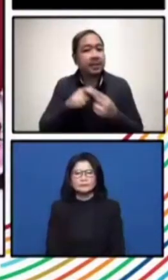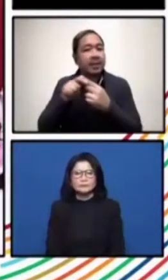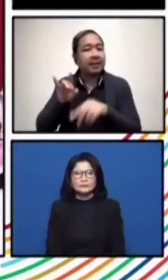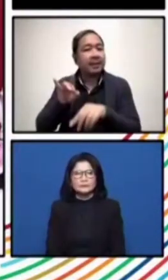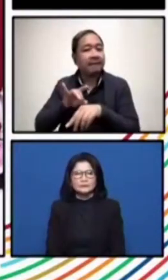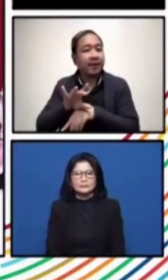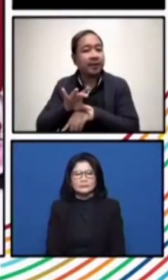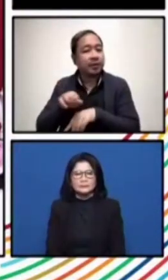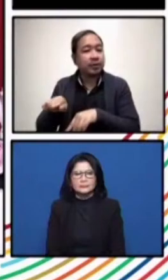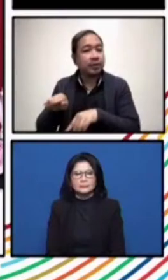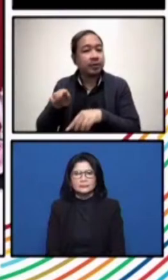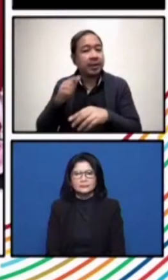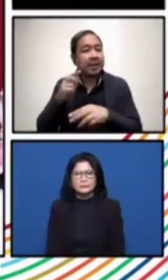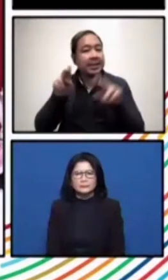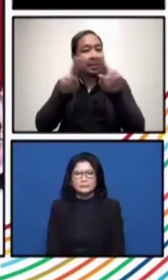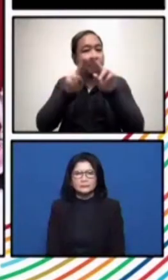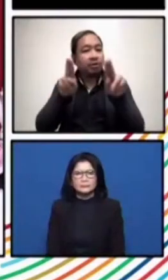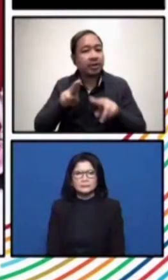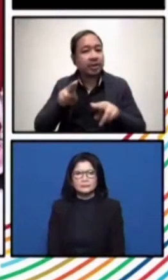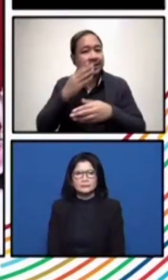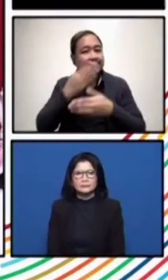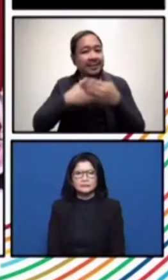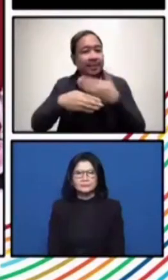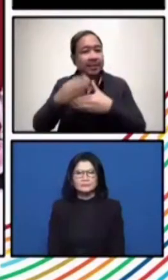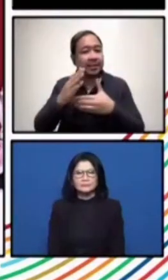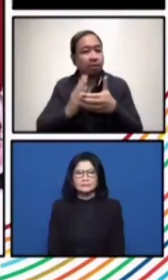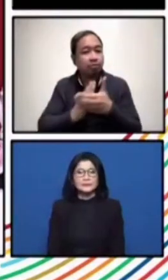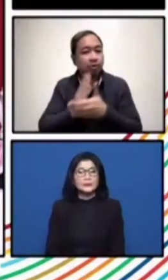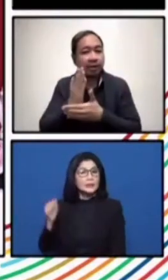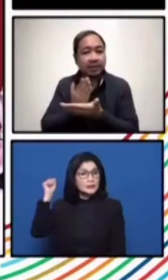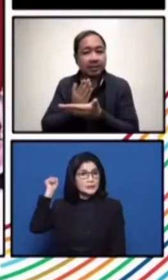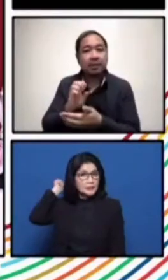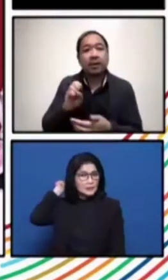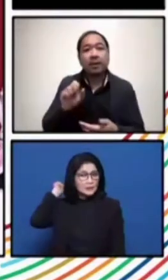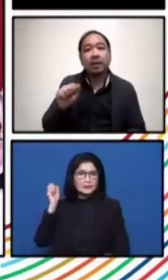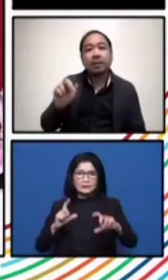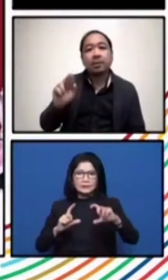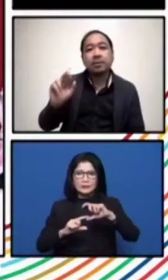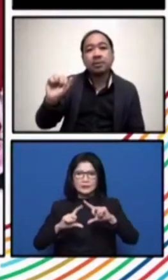disability rights Miss Sarah you have the flow